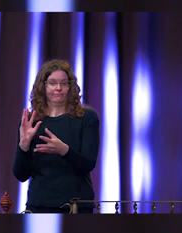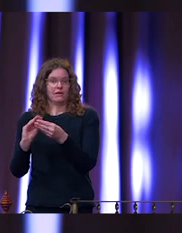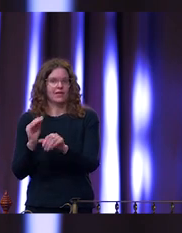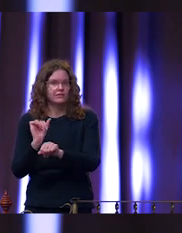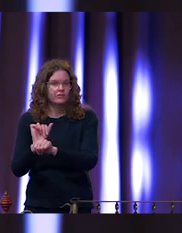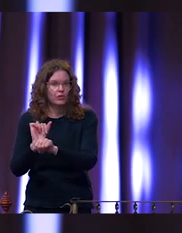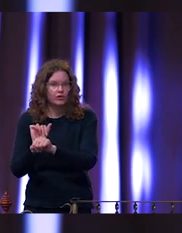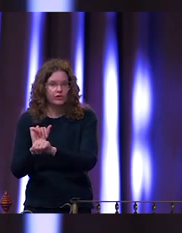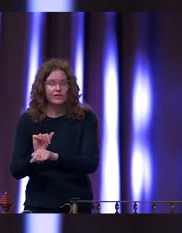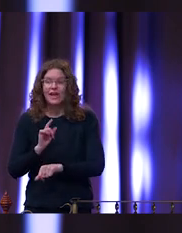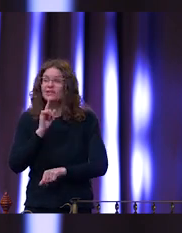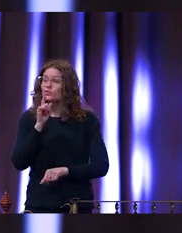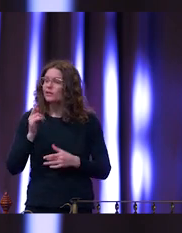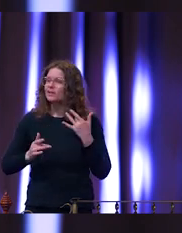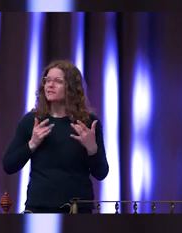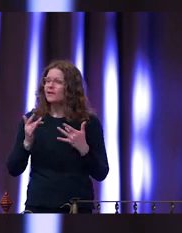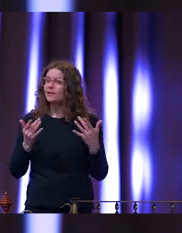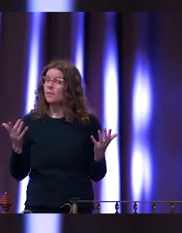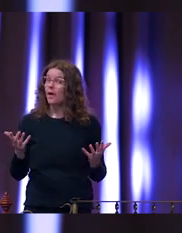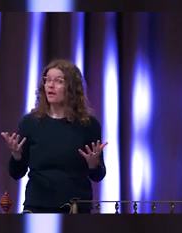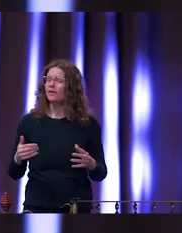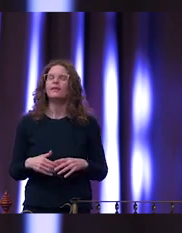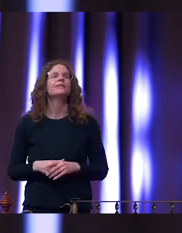how amplified